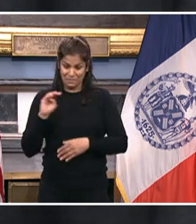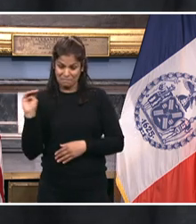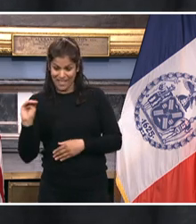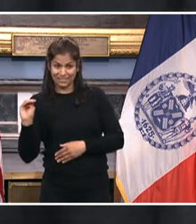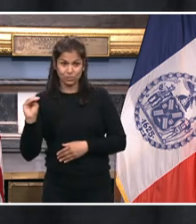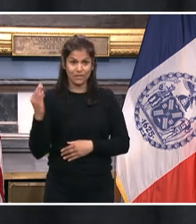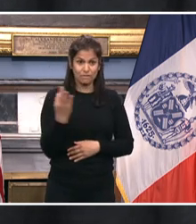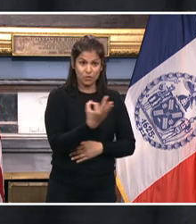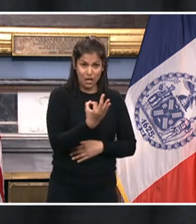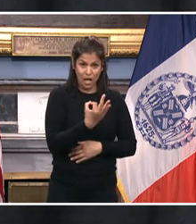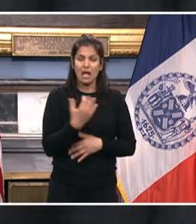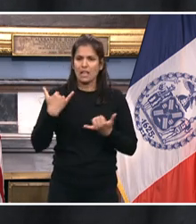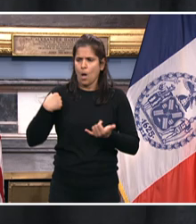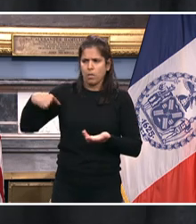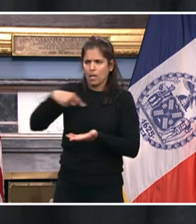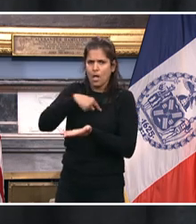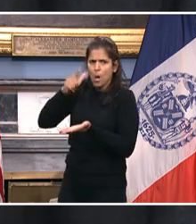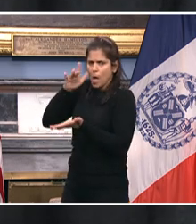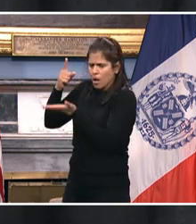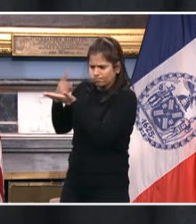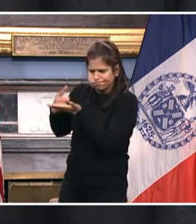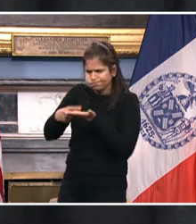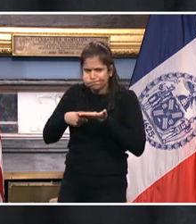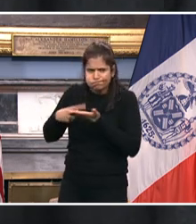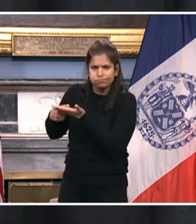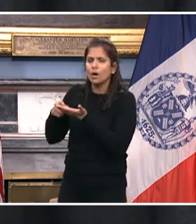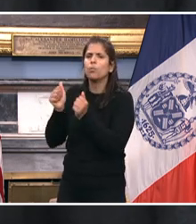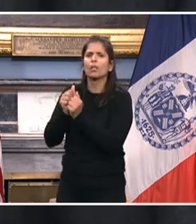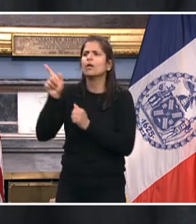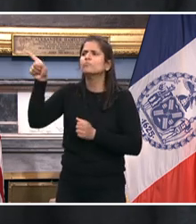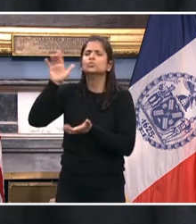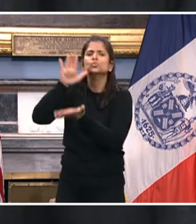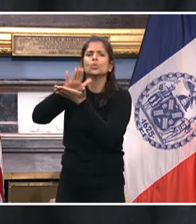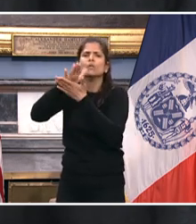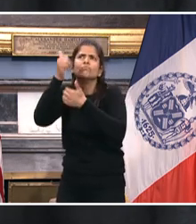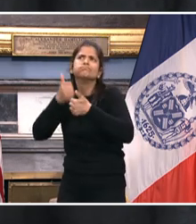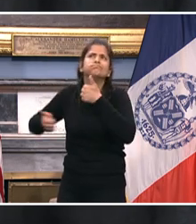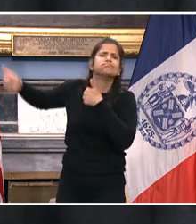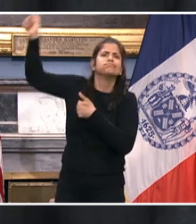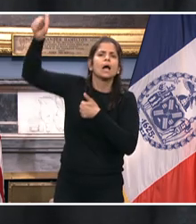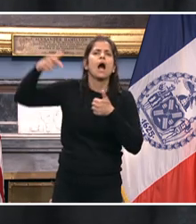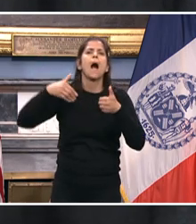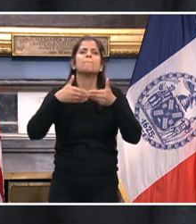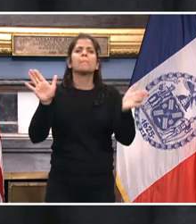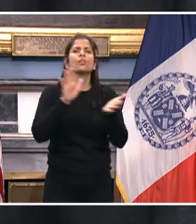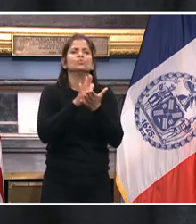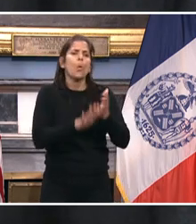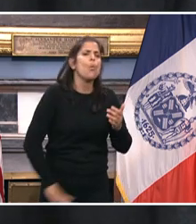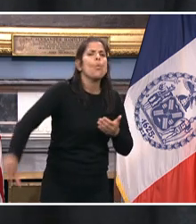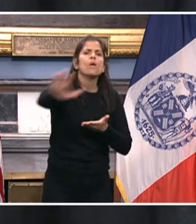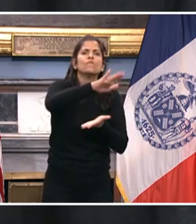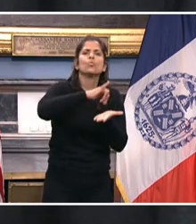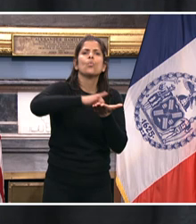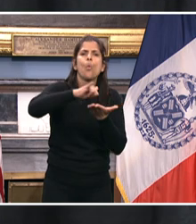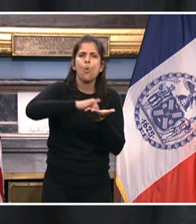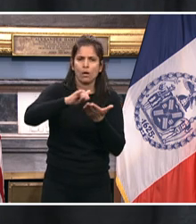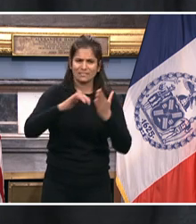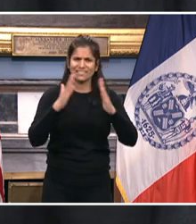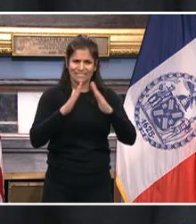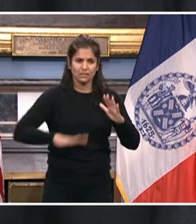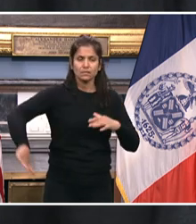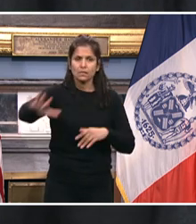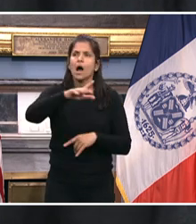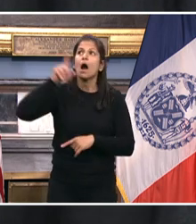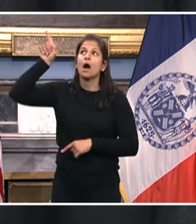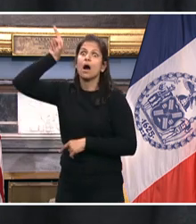COVID victim cremated, or, you know, our funeral homes having issues with doing that? I'm going to stay broad on this, and then we have